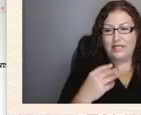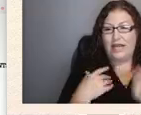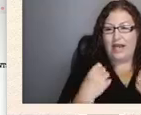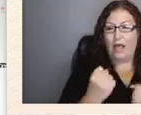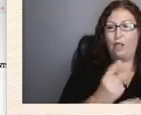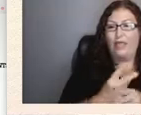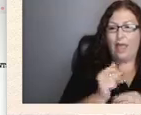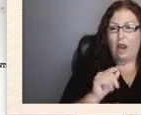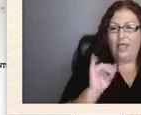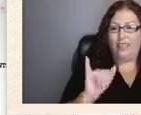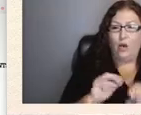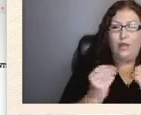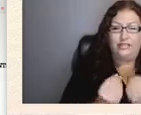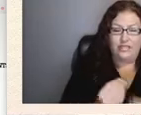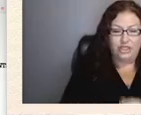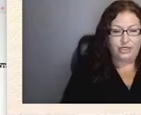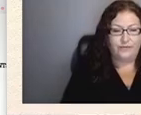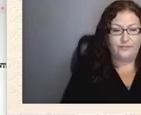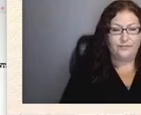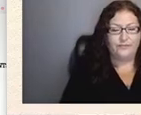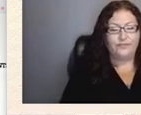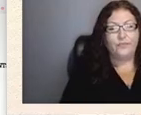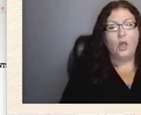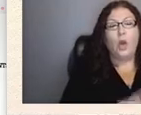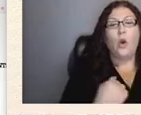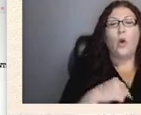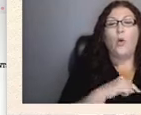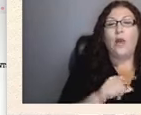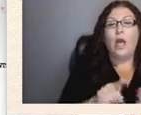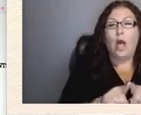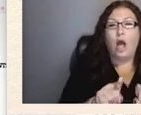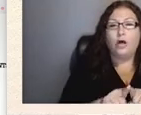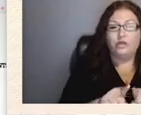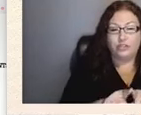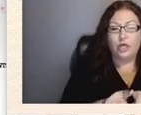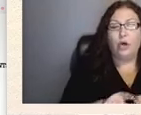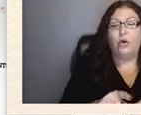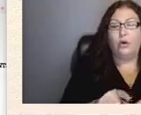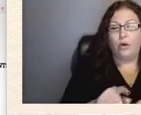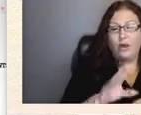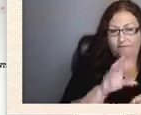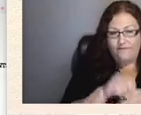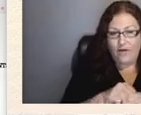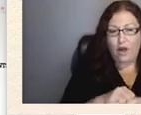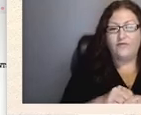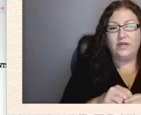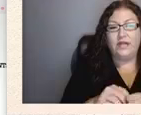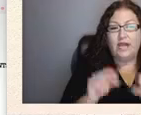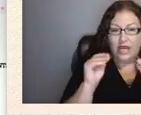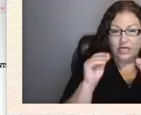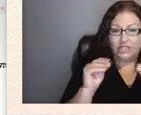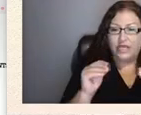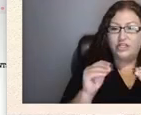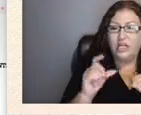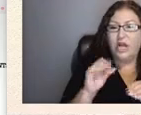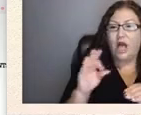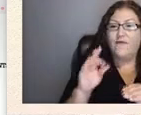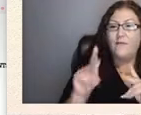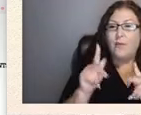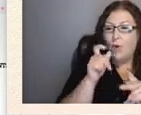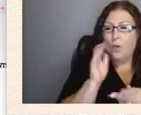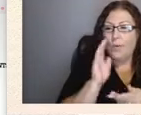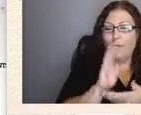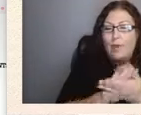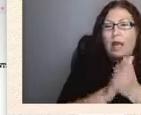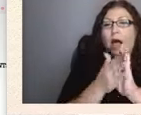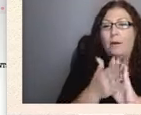organization. We also, family leaders are also involved in educating the emerging professionals. Many